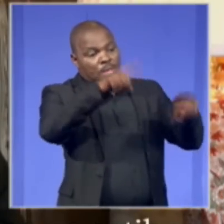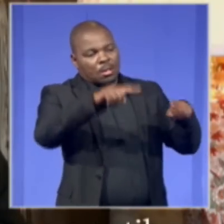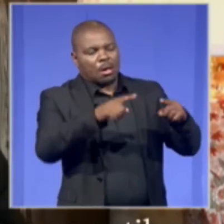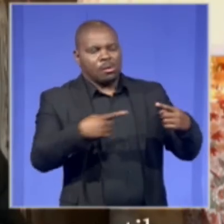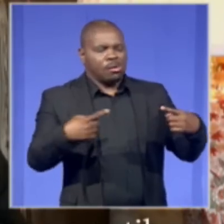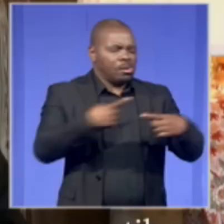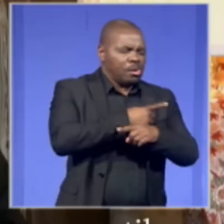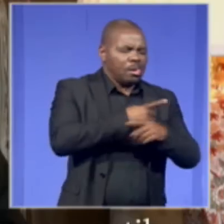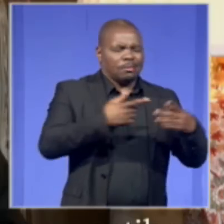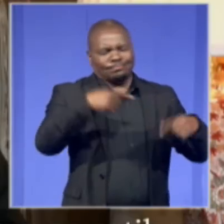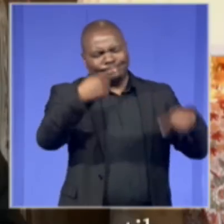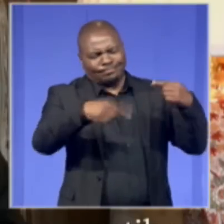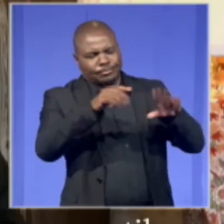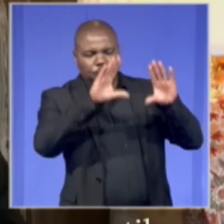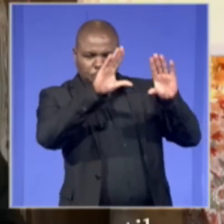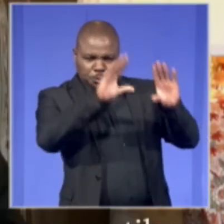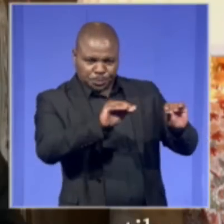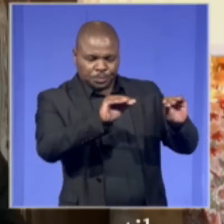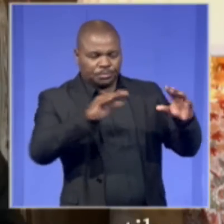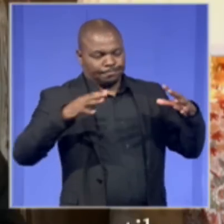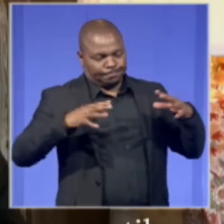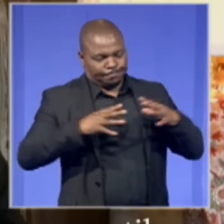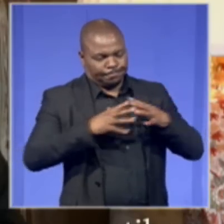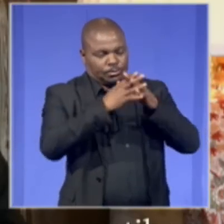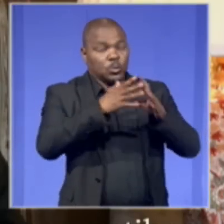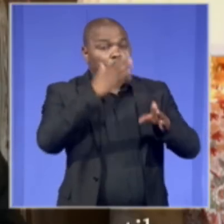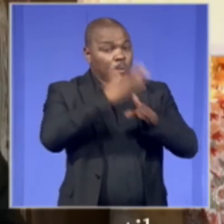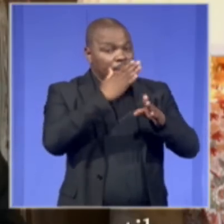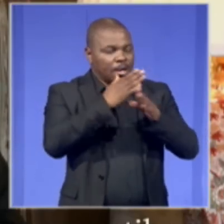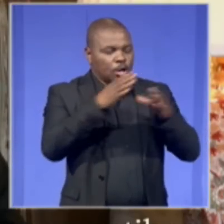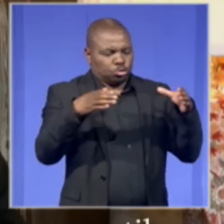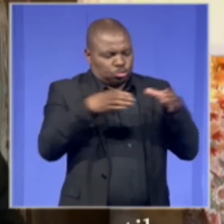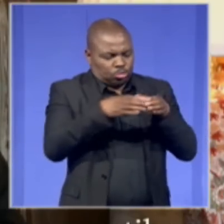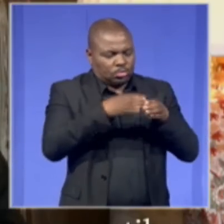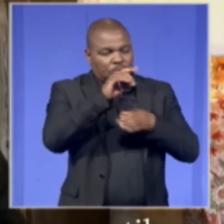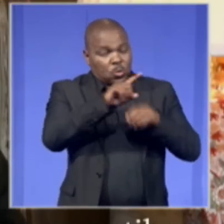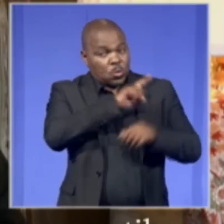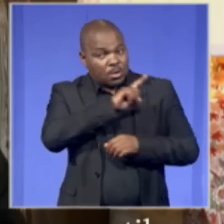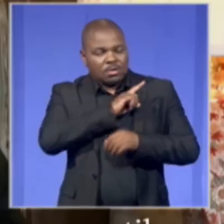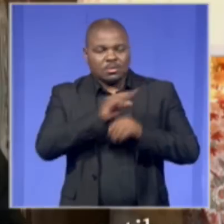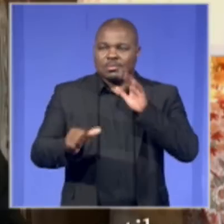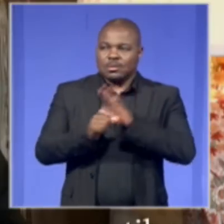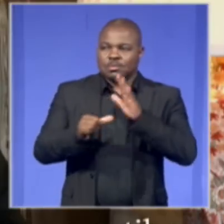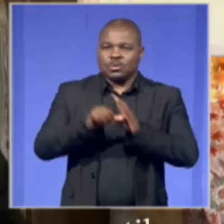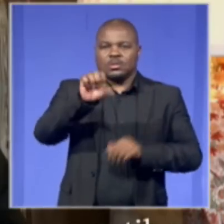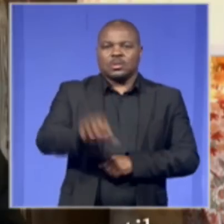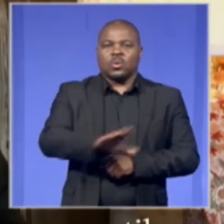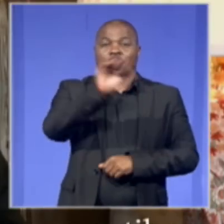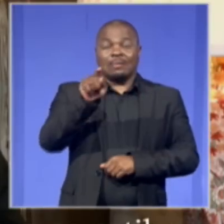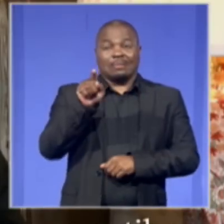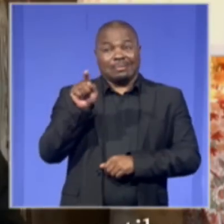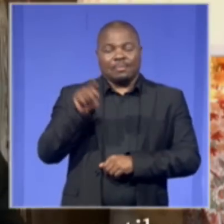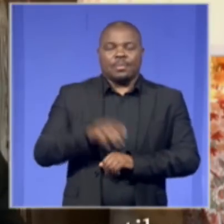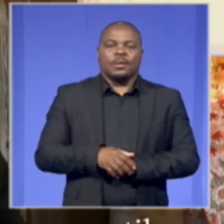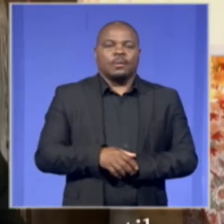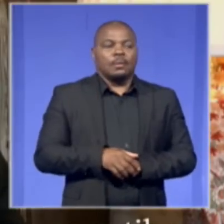aside and to work together to put South Africa first. As elected